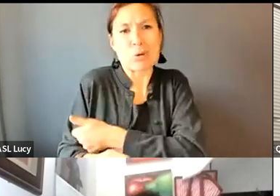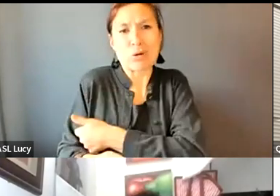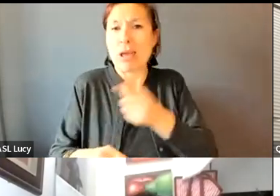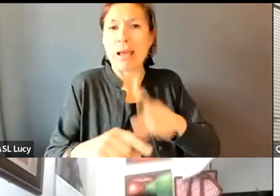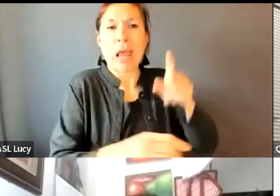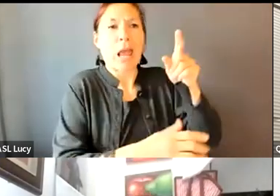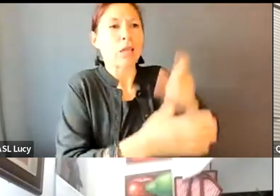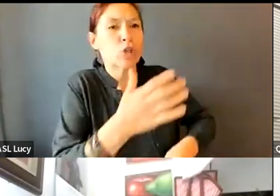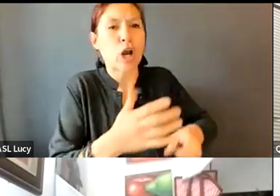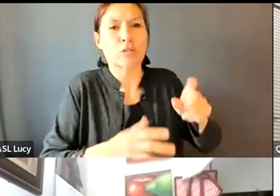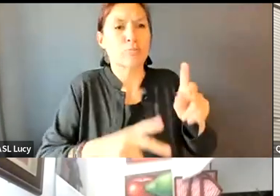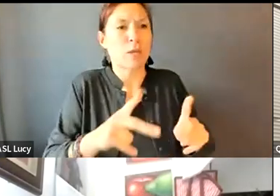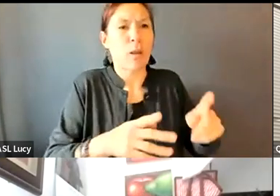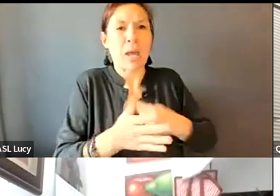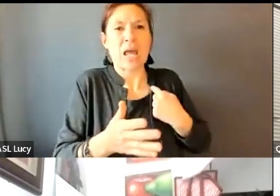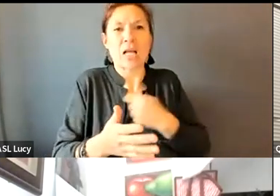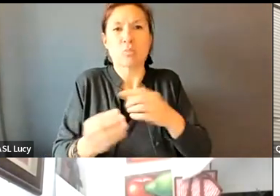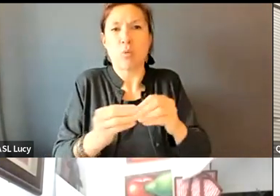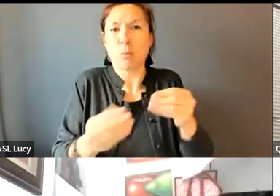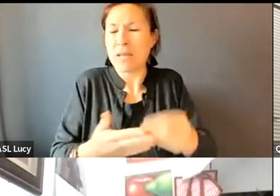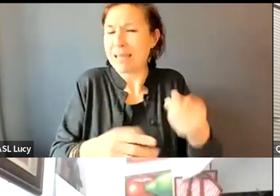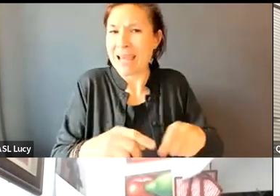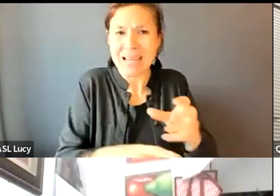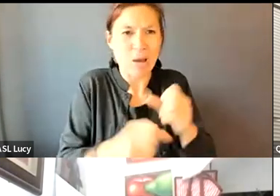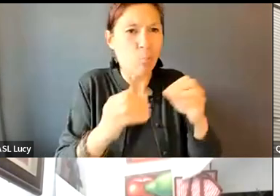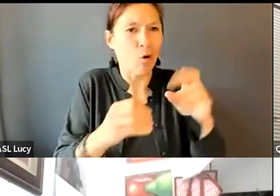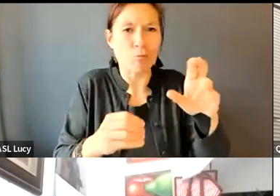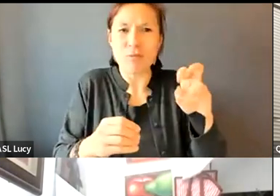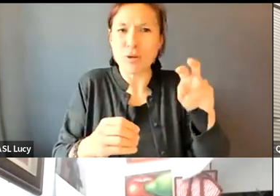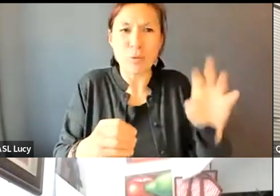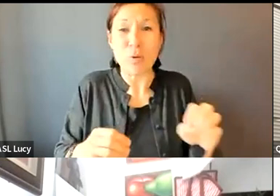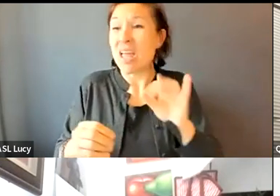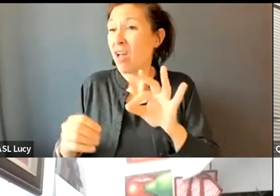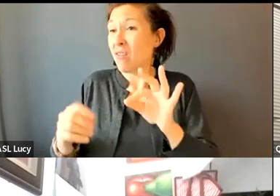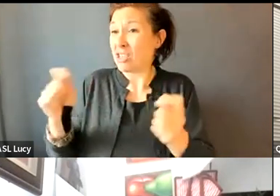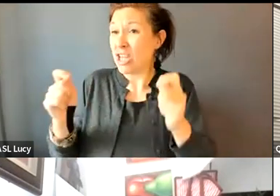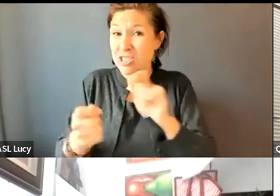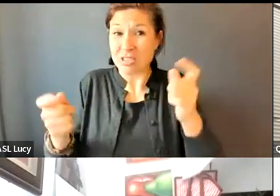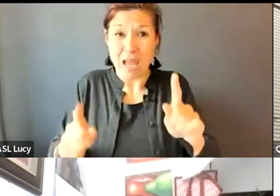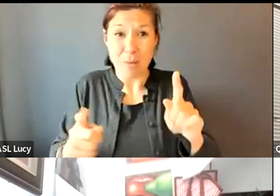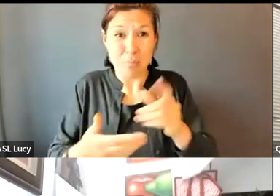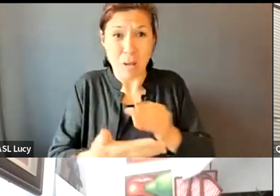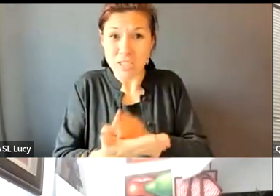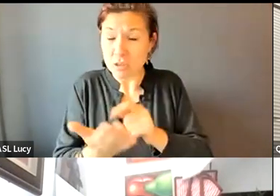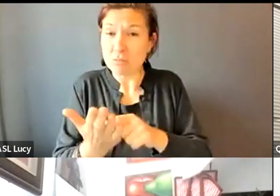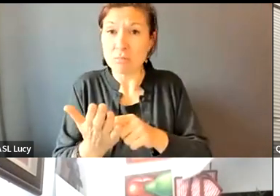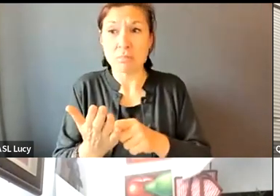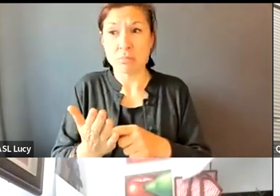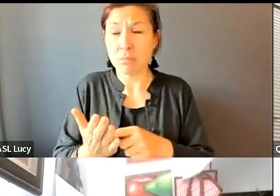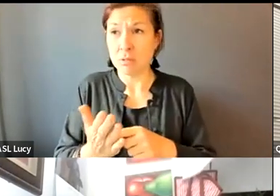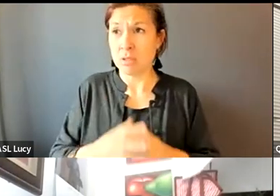city from the state from the federal government so we're limited on that if changes were going to be made to the budget